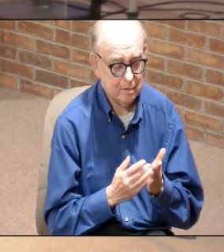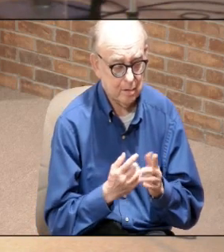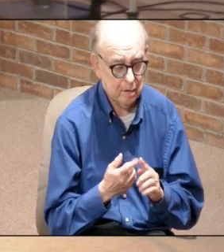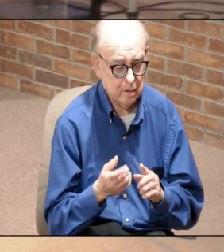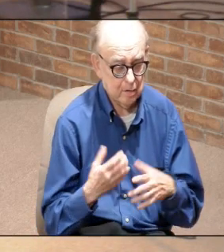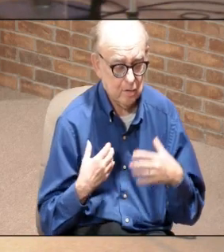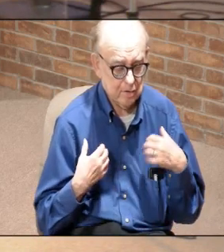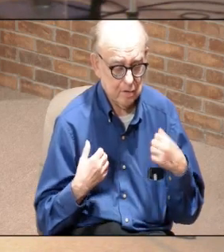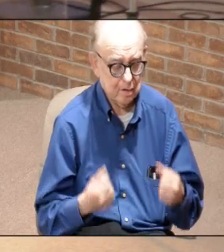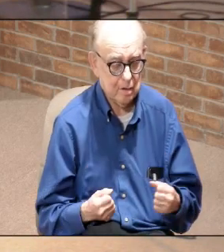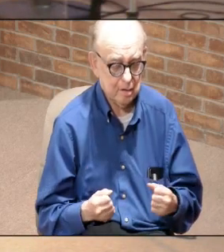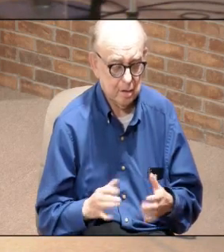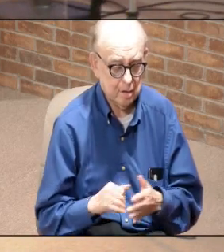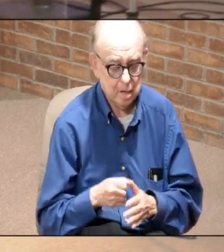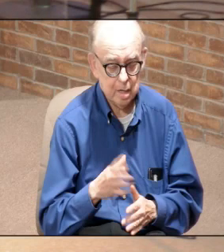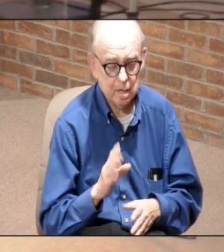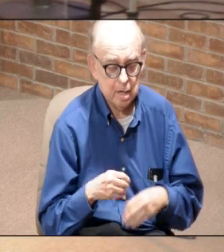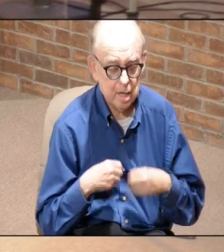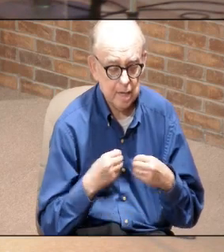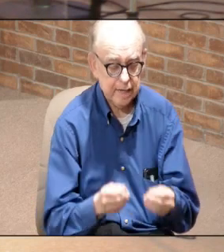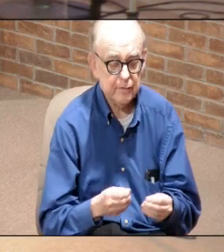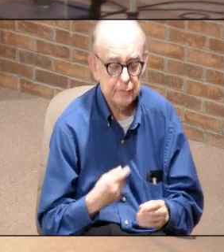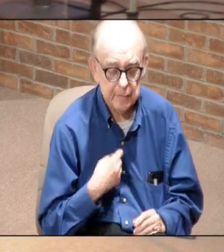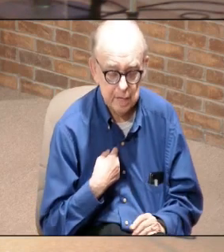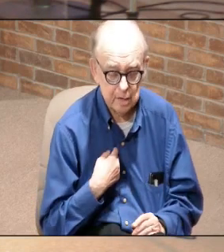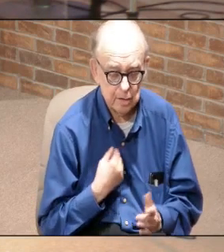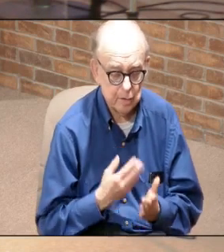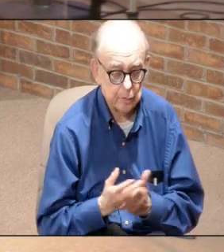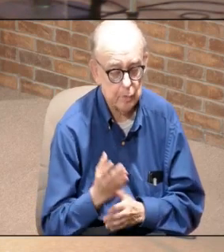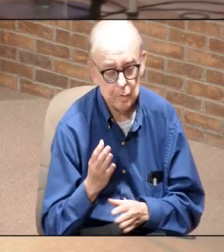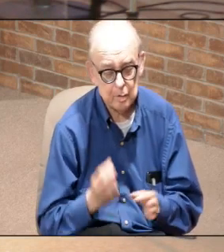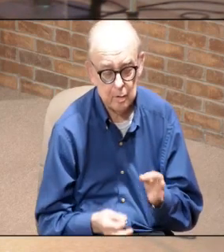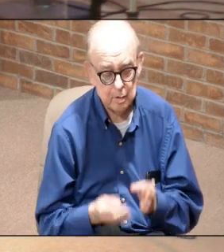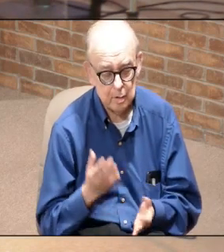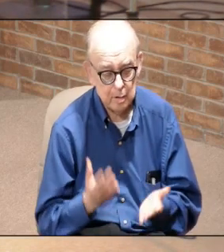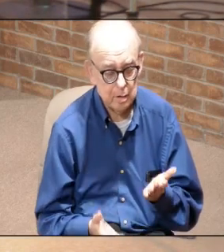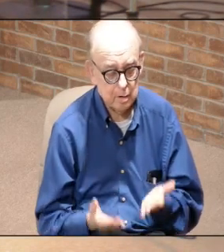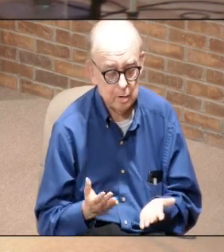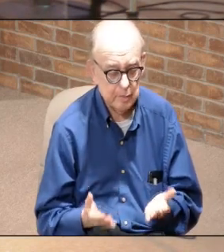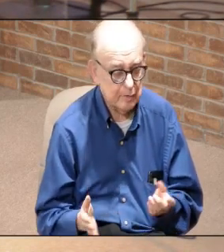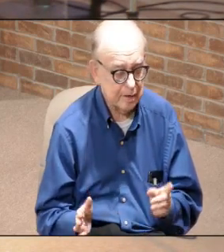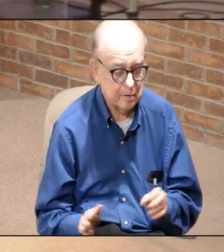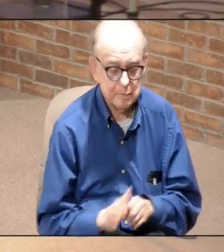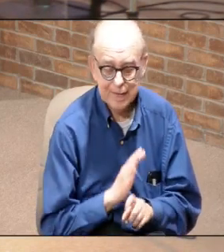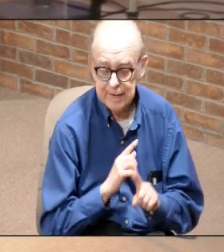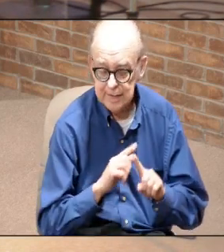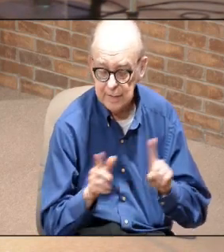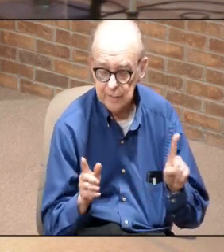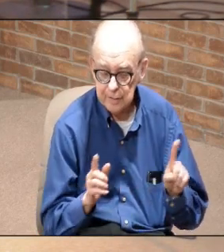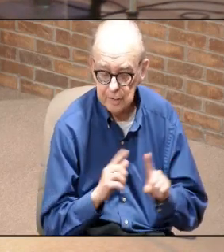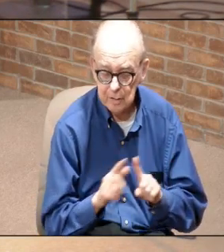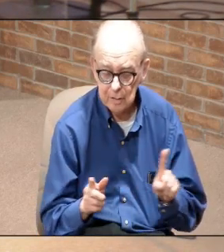the strength that God is trying to give me through the trial might be totally different